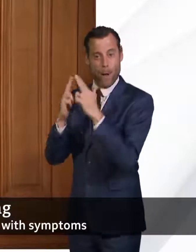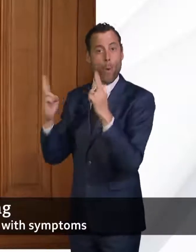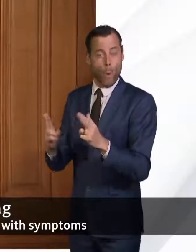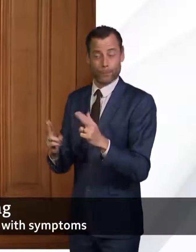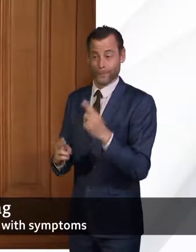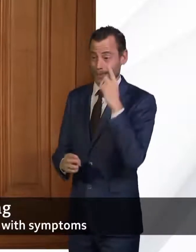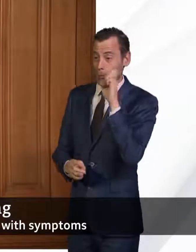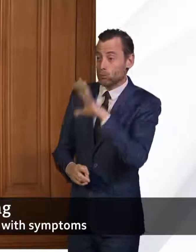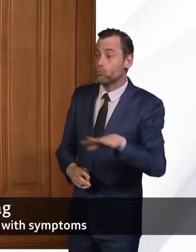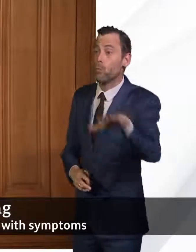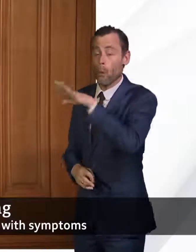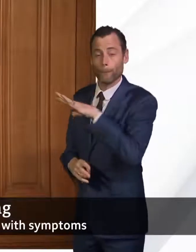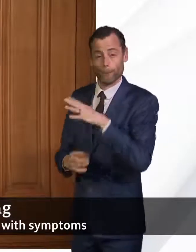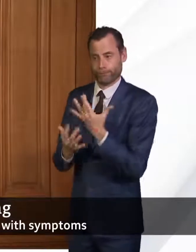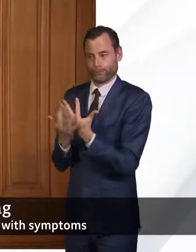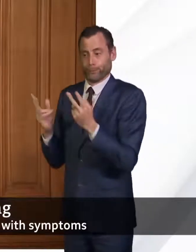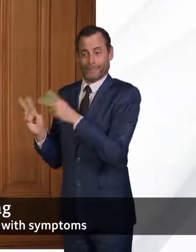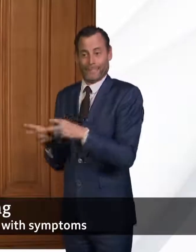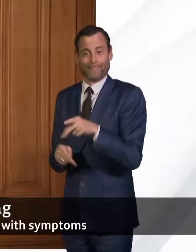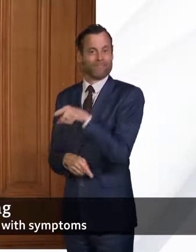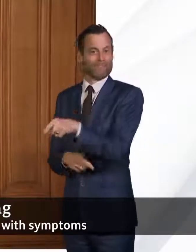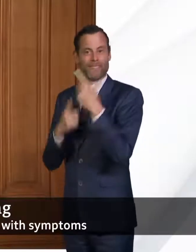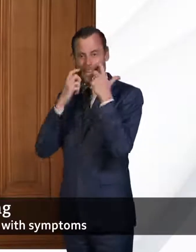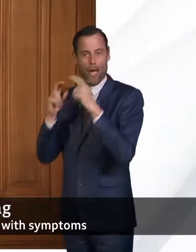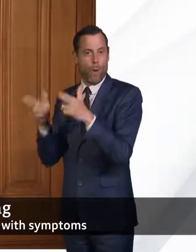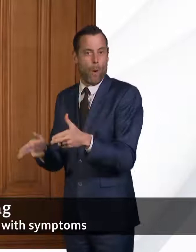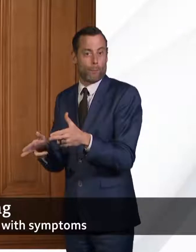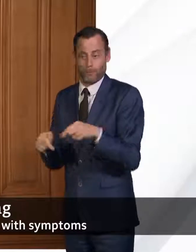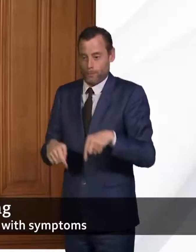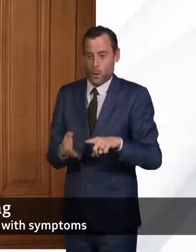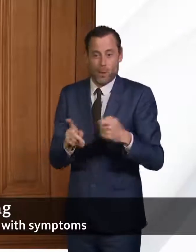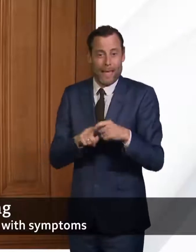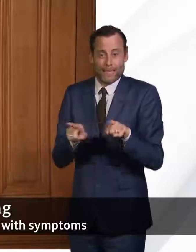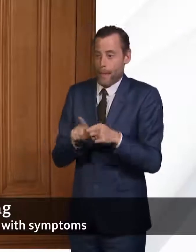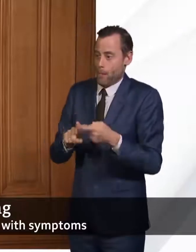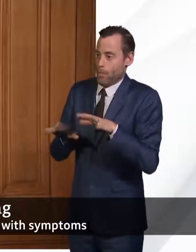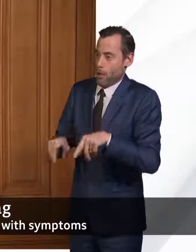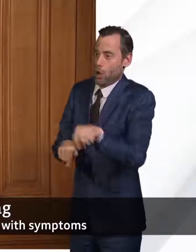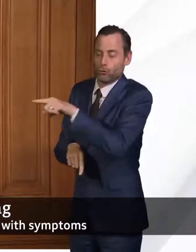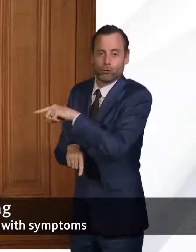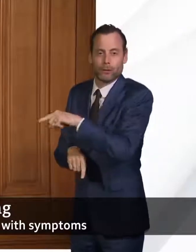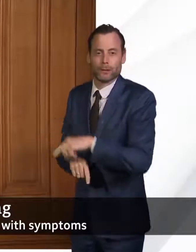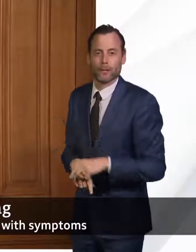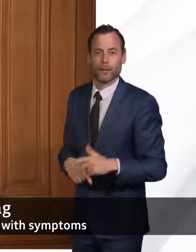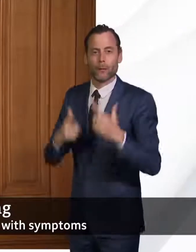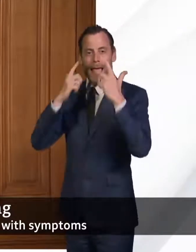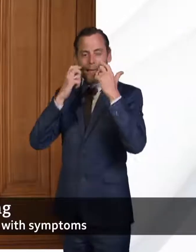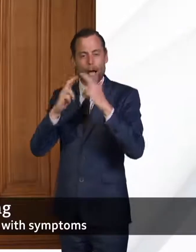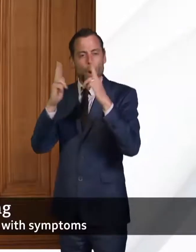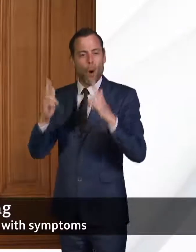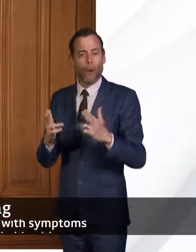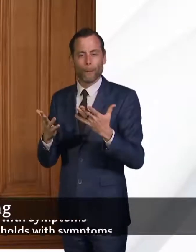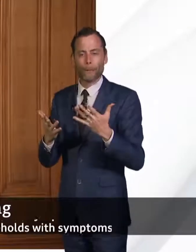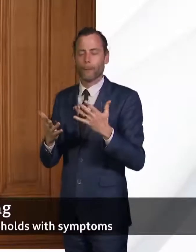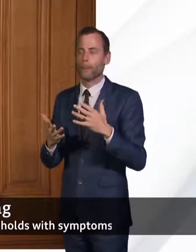from coronavirus occurring in the care home sector. We are no different in that respect. And the care home sector is a highly distributed system.